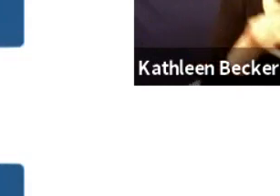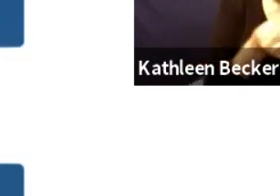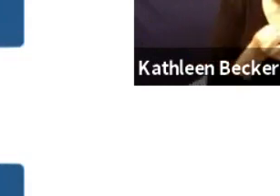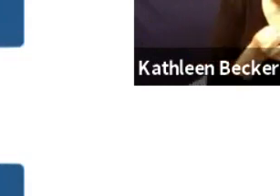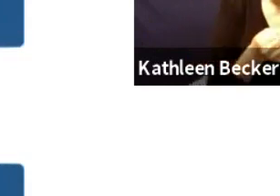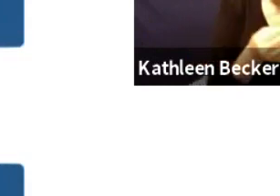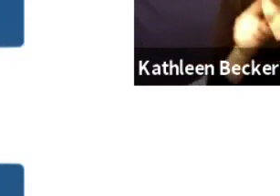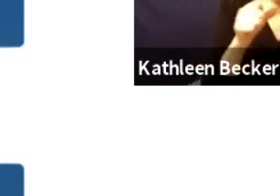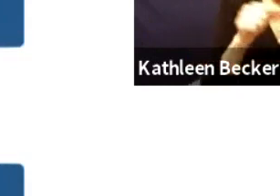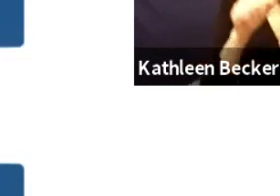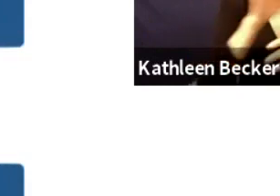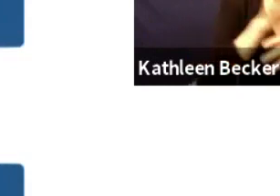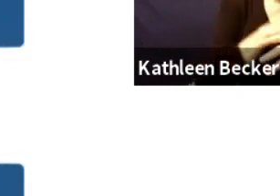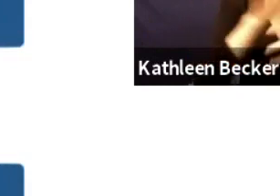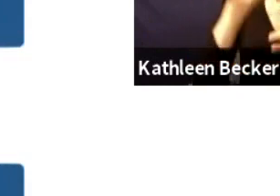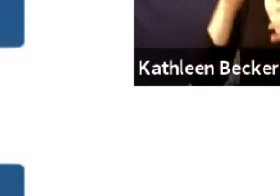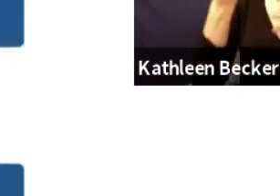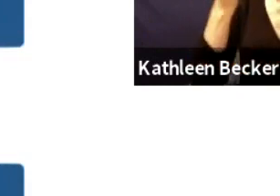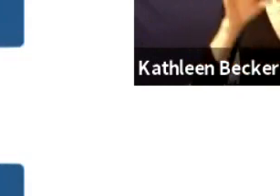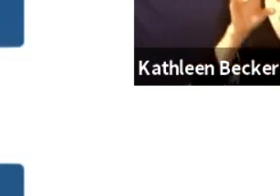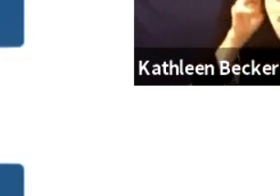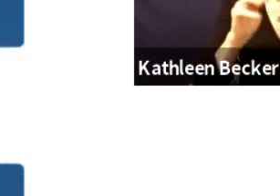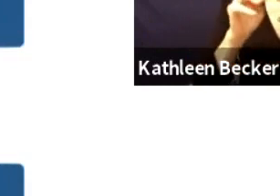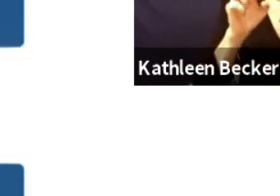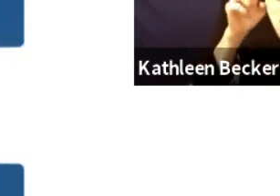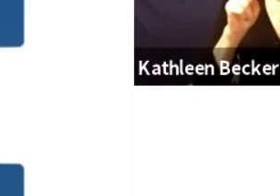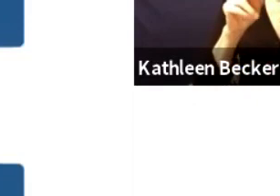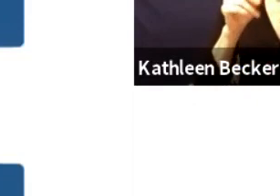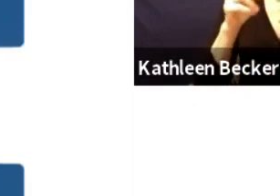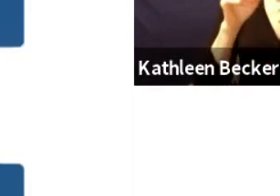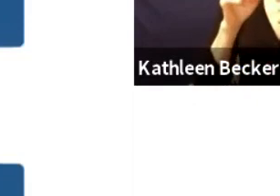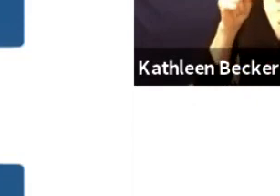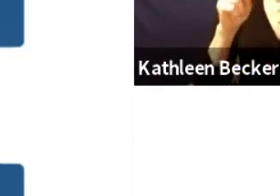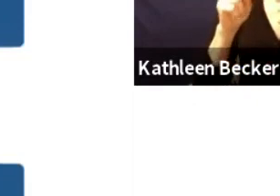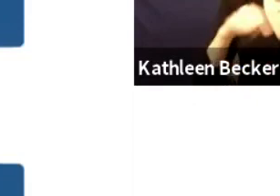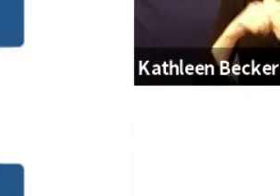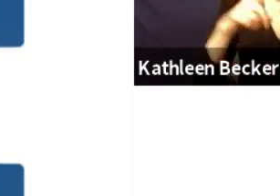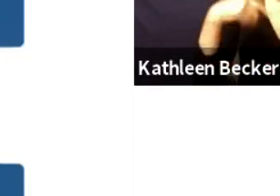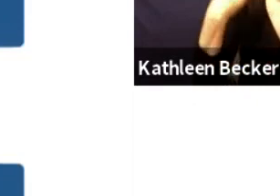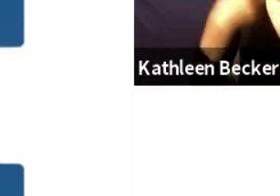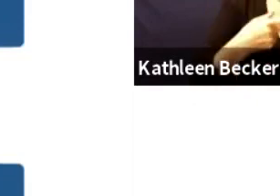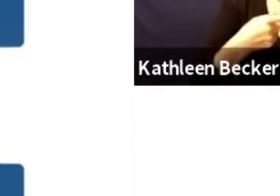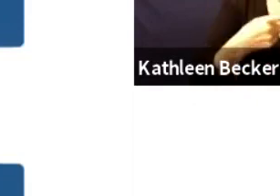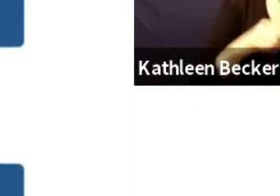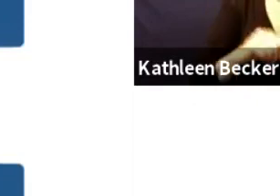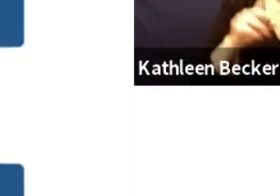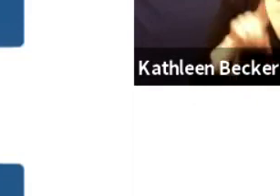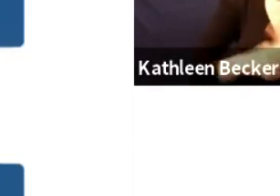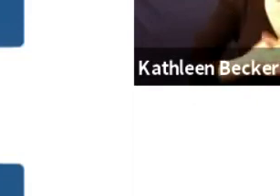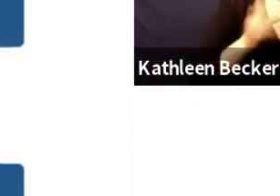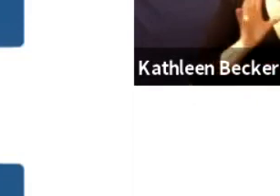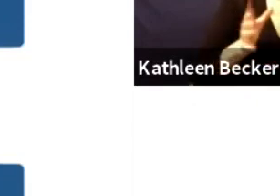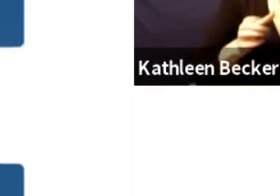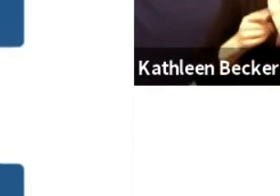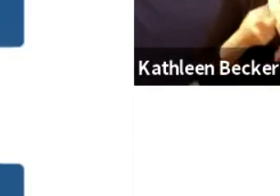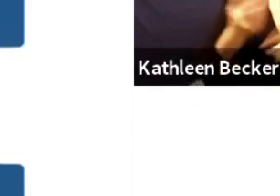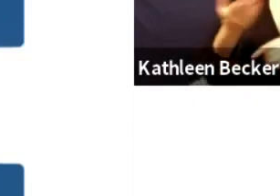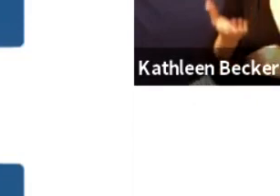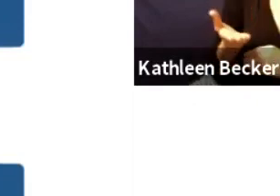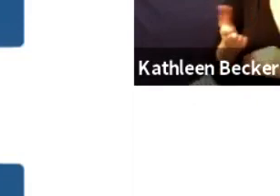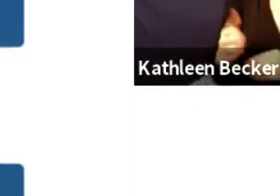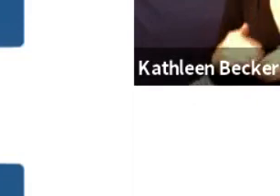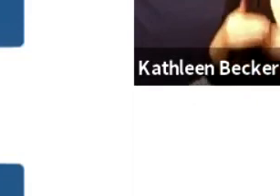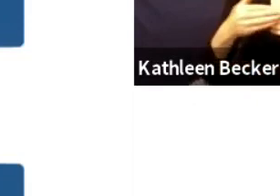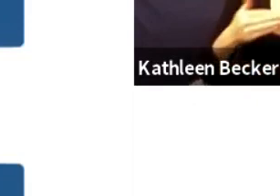tutors include English, French, Mandarin, and Spanish. Students can start their chat from here, and they can